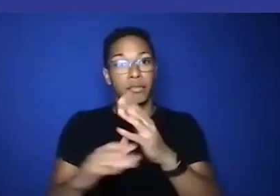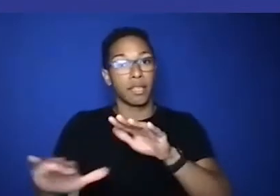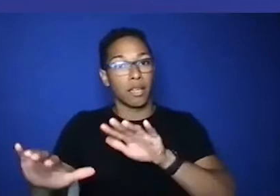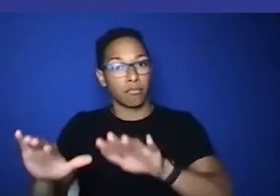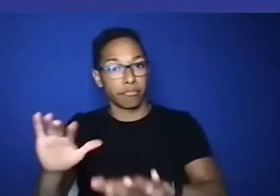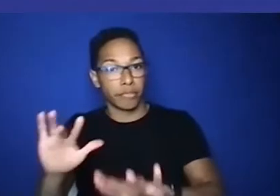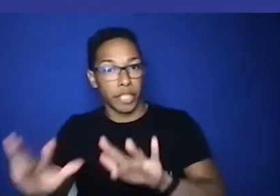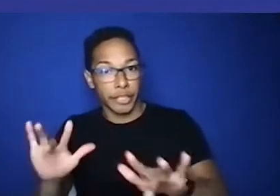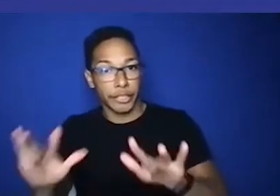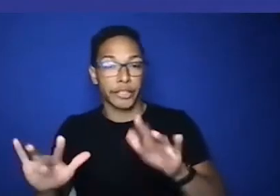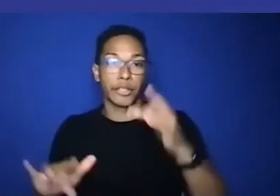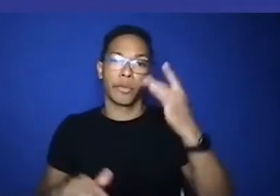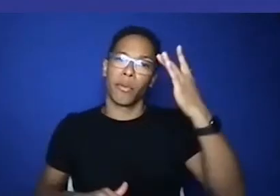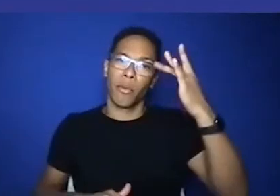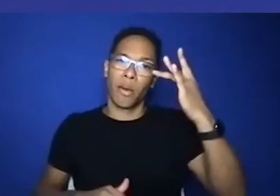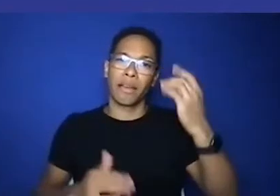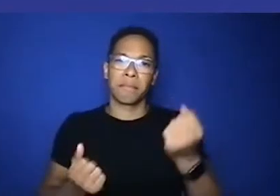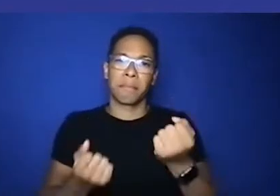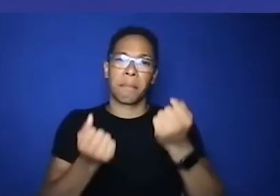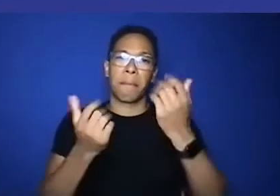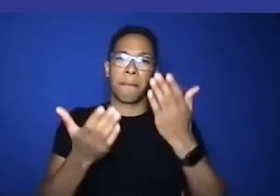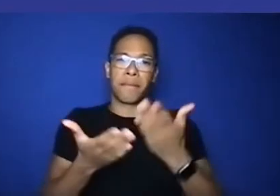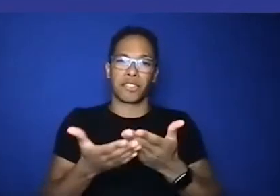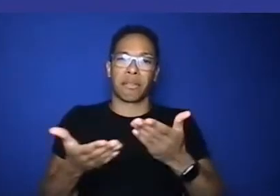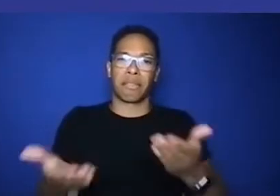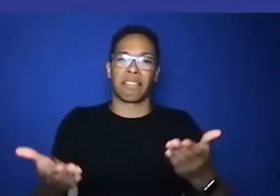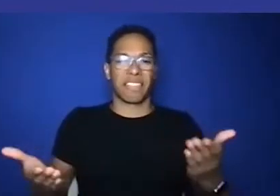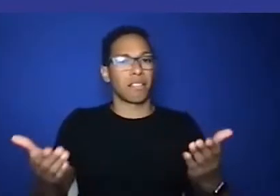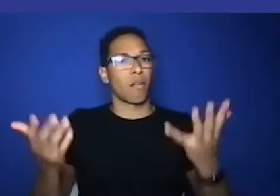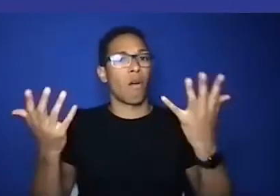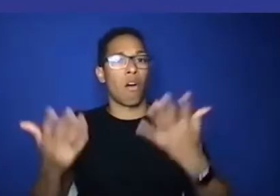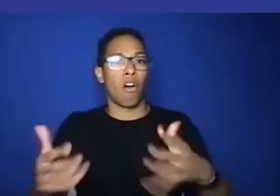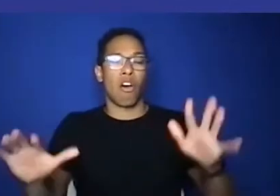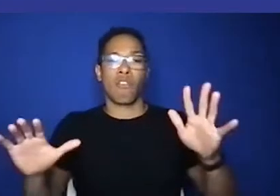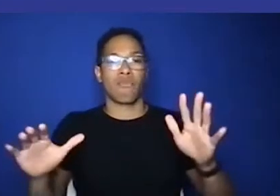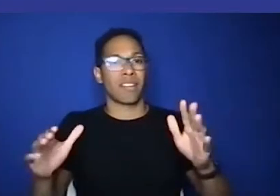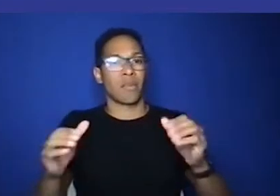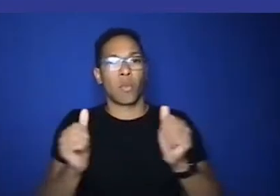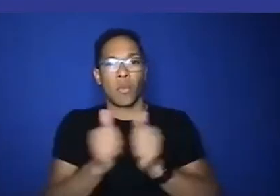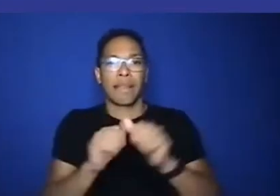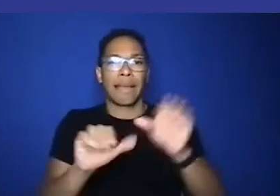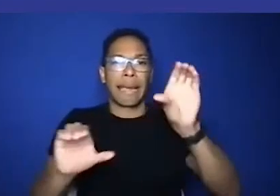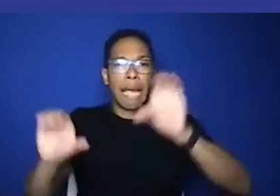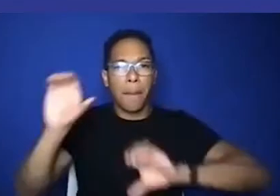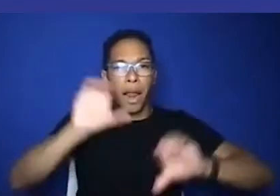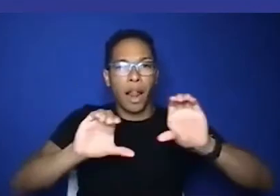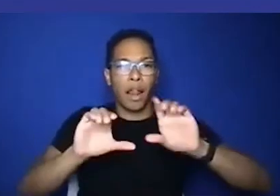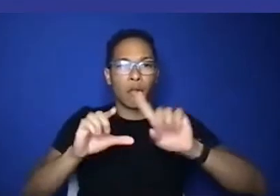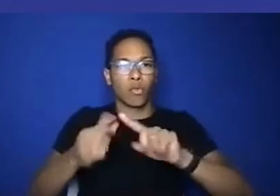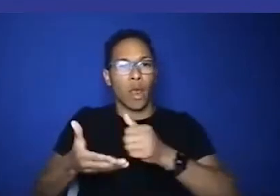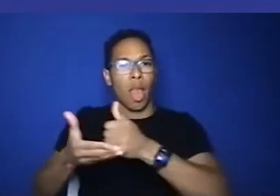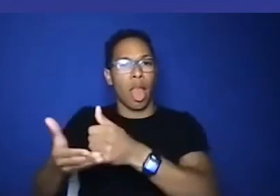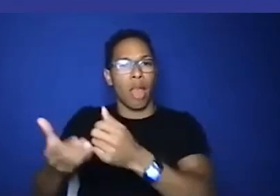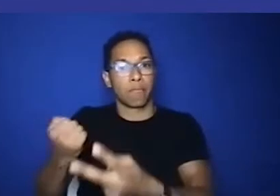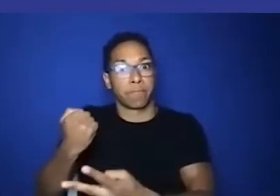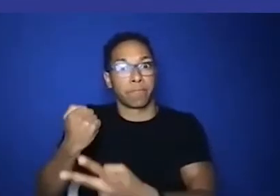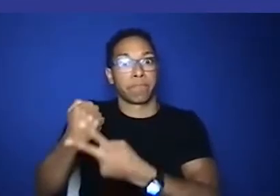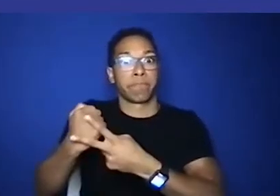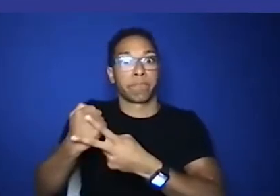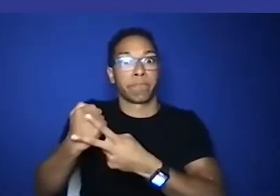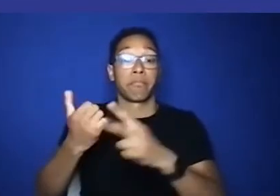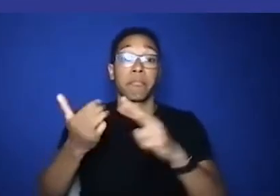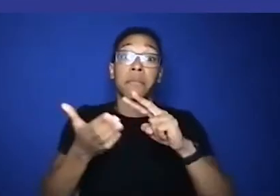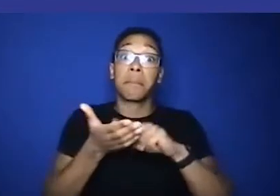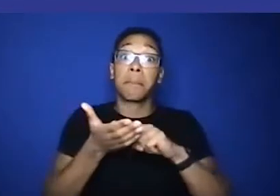had a lot of it had been treated with preservation chemicals, which didn't allow us to touch them